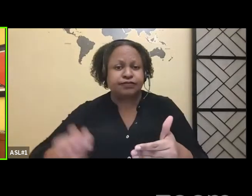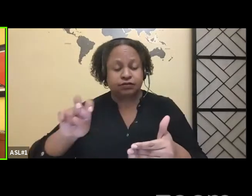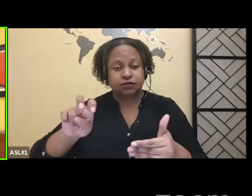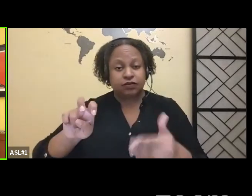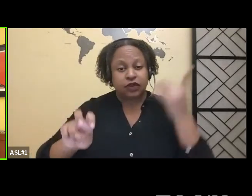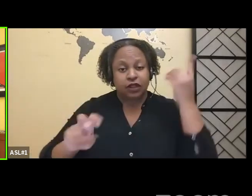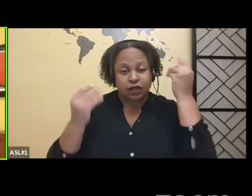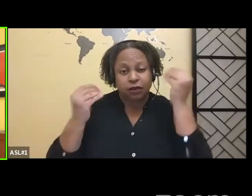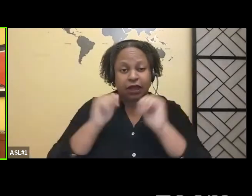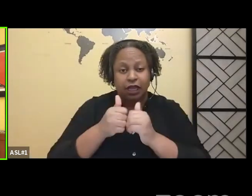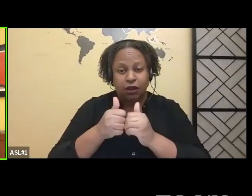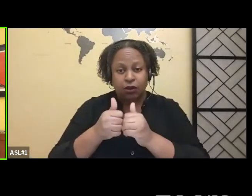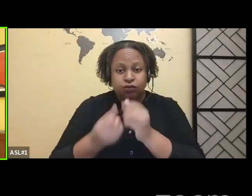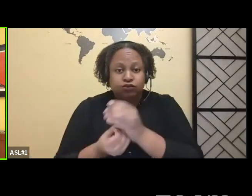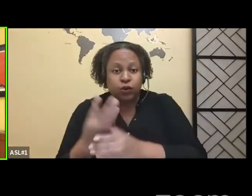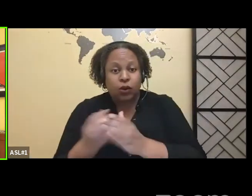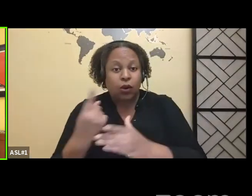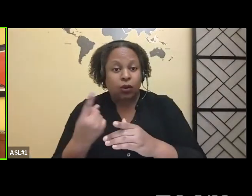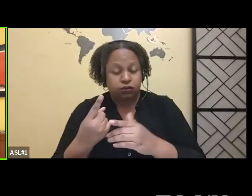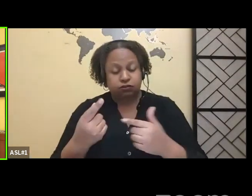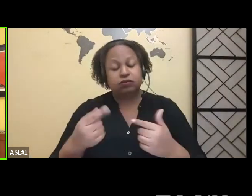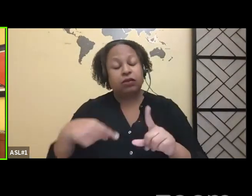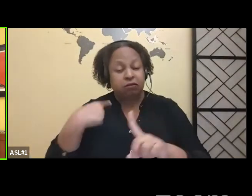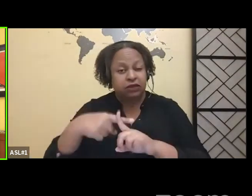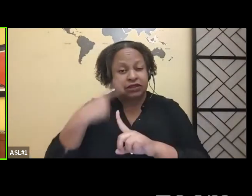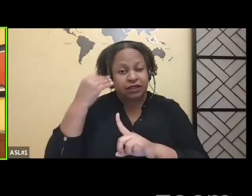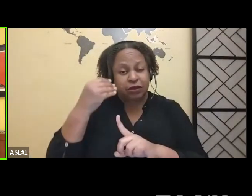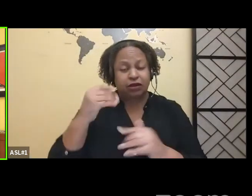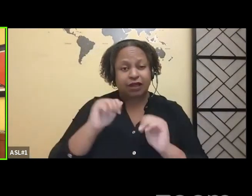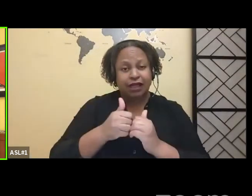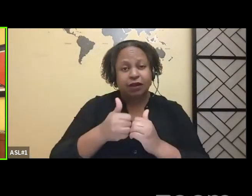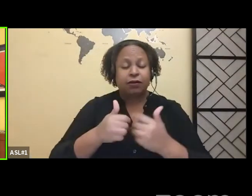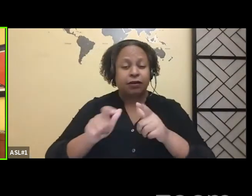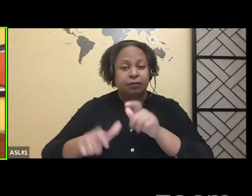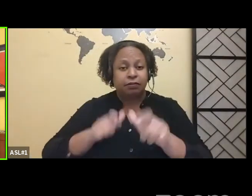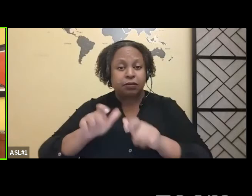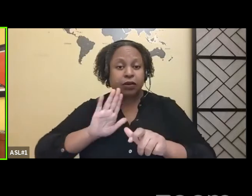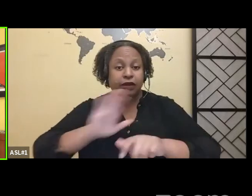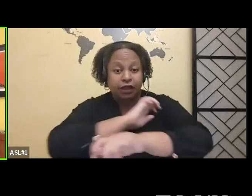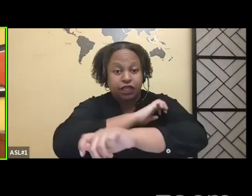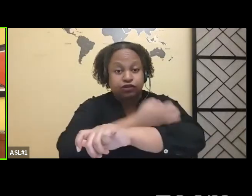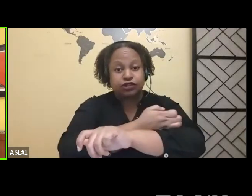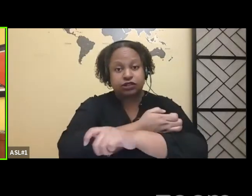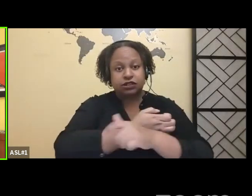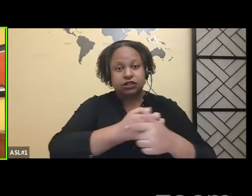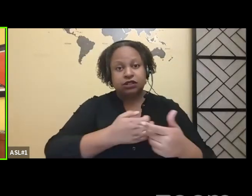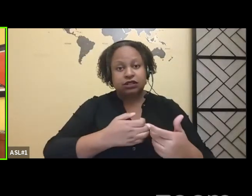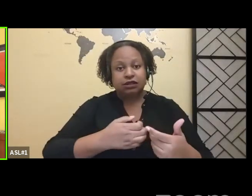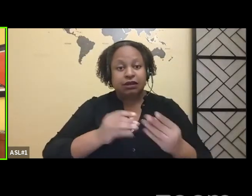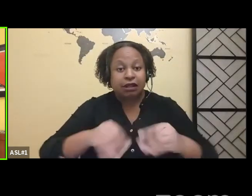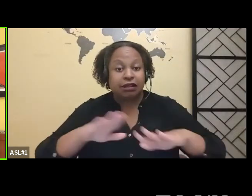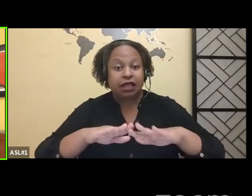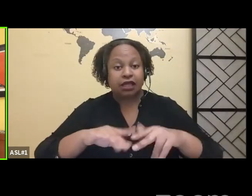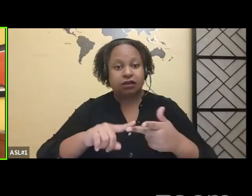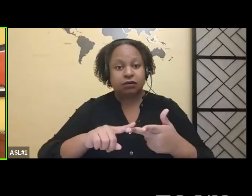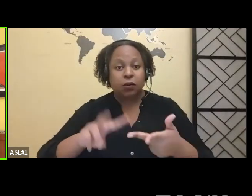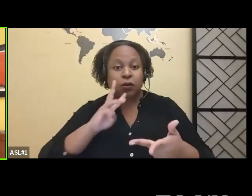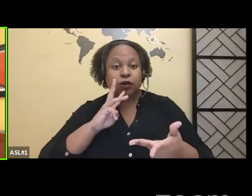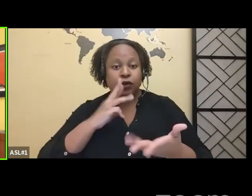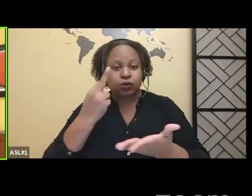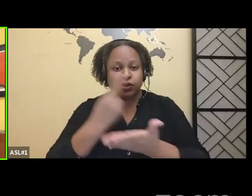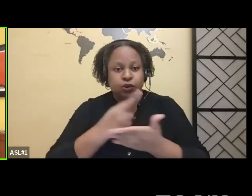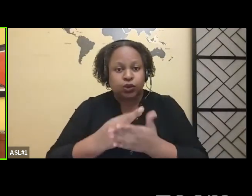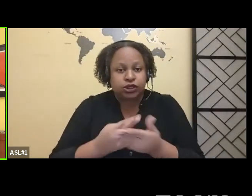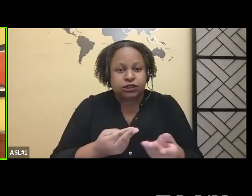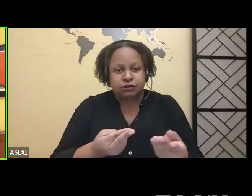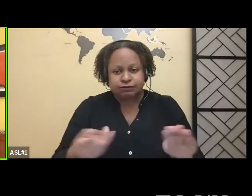the energy and imaginative capacities of people and land and water and resources to